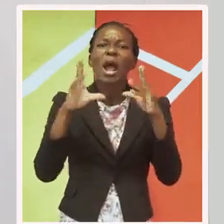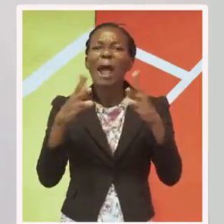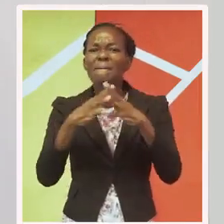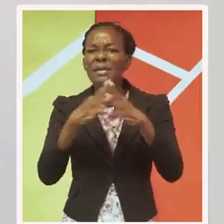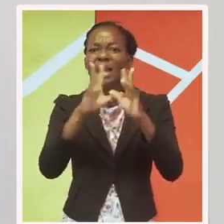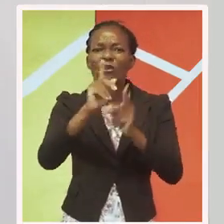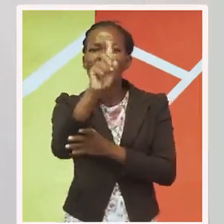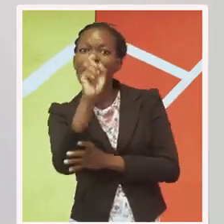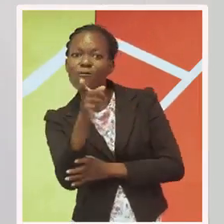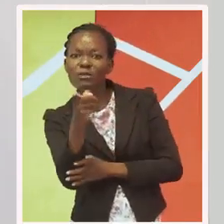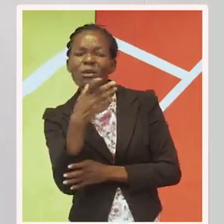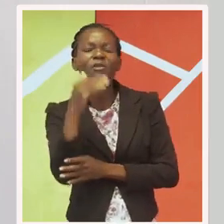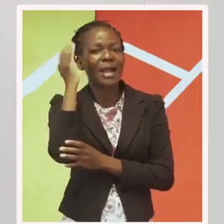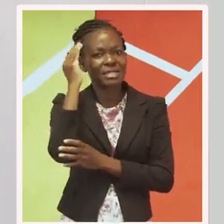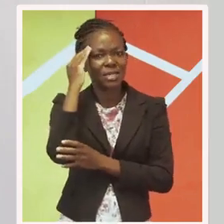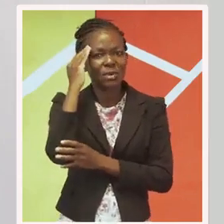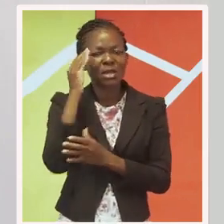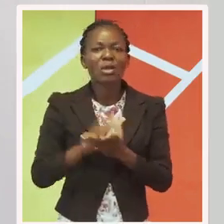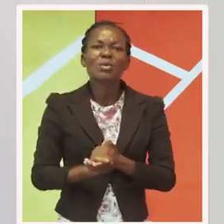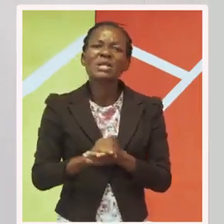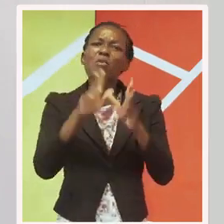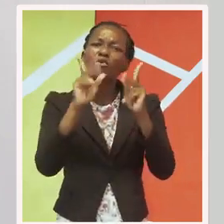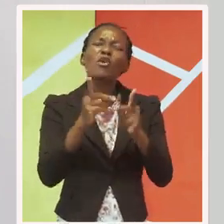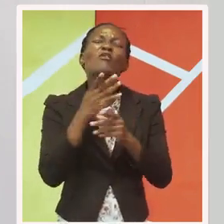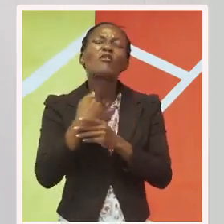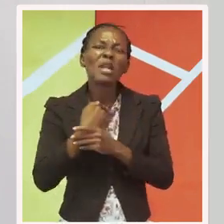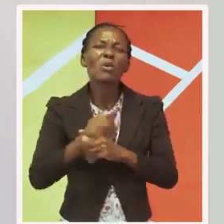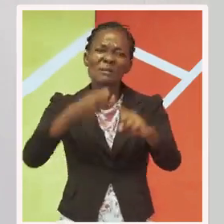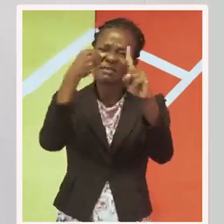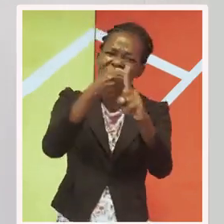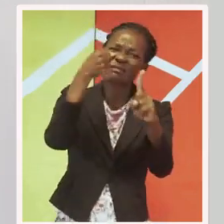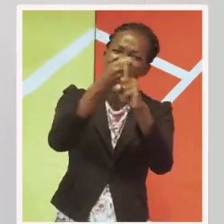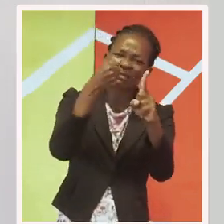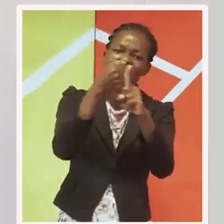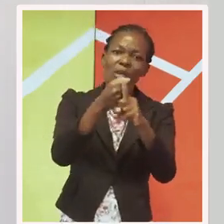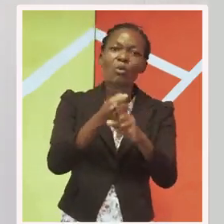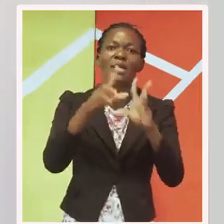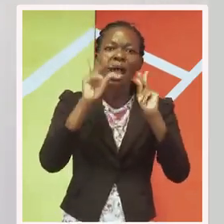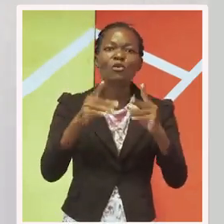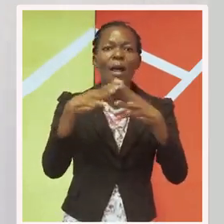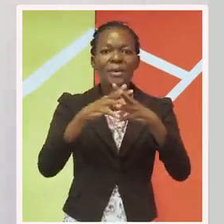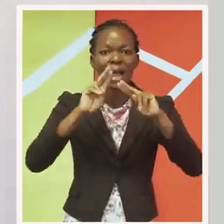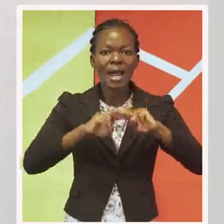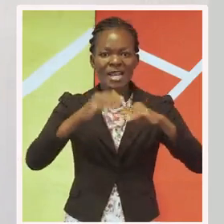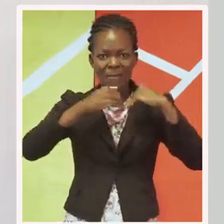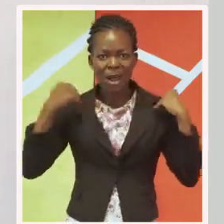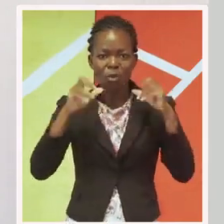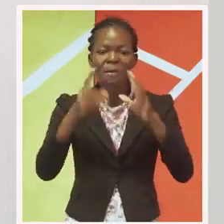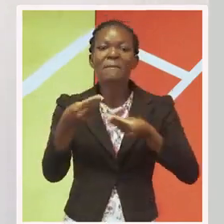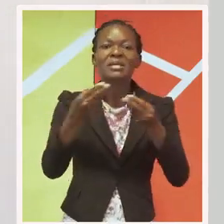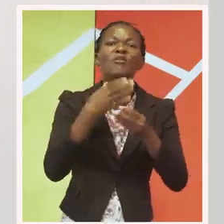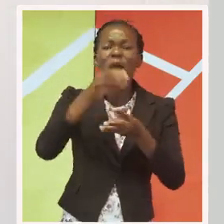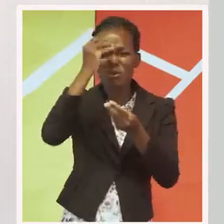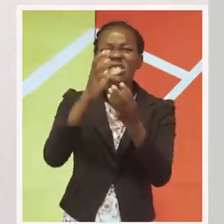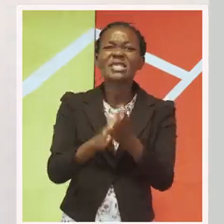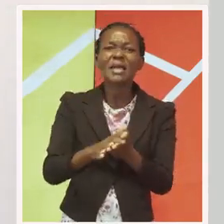Frequently asked questions on macroeconomics have included whether or not one needs to be an economist to advocate for